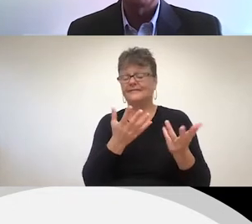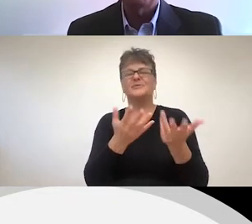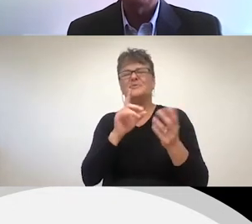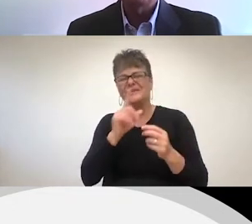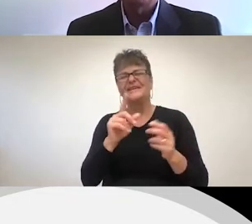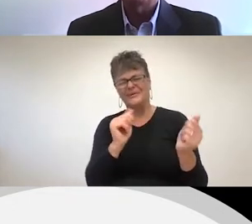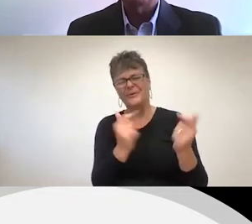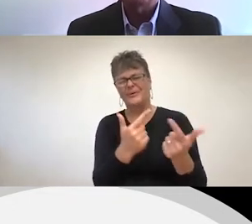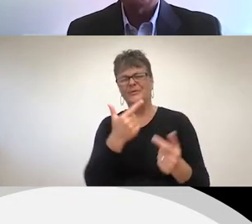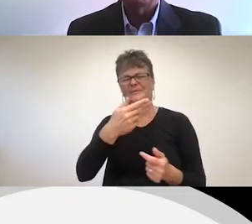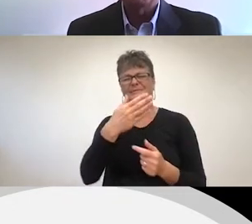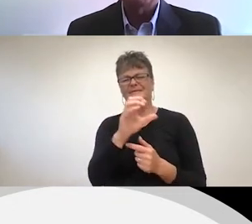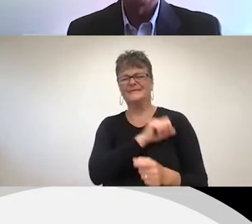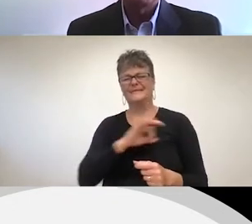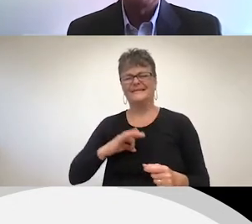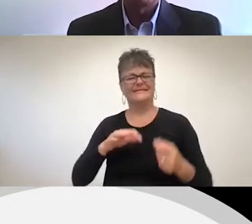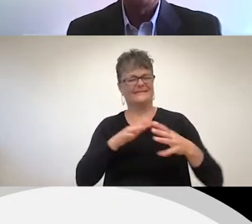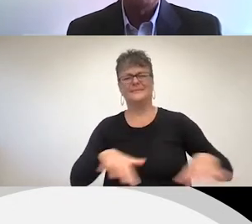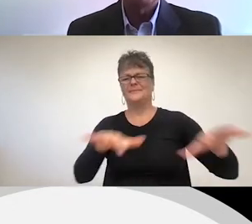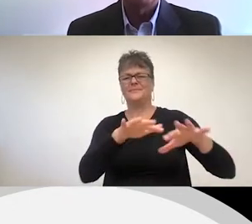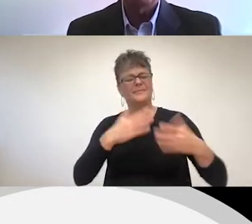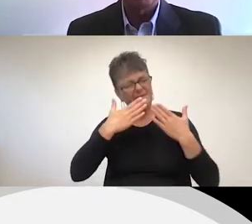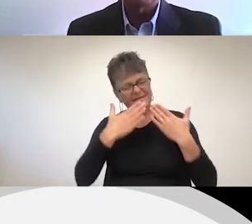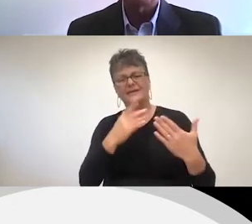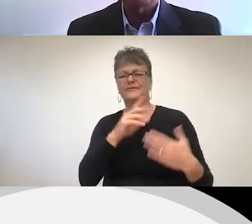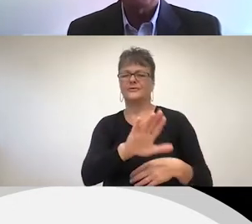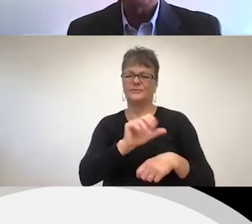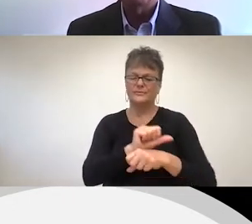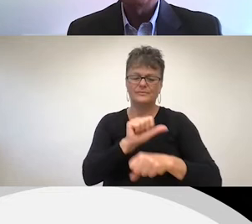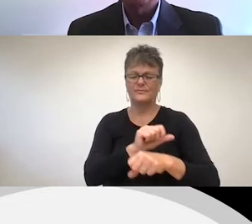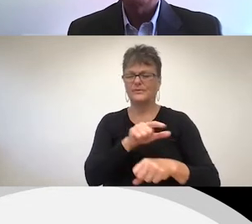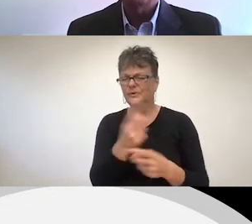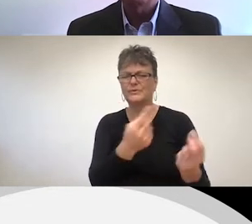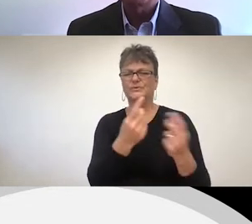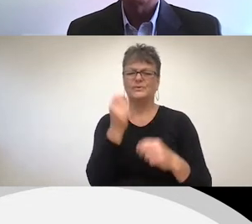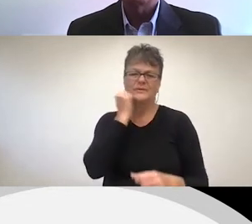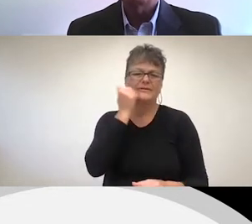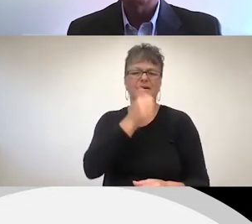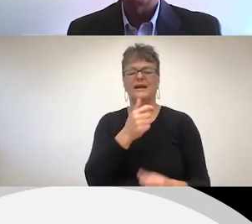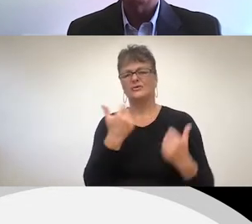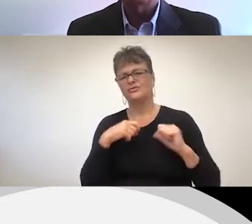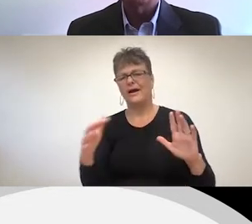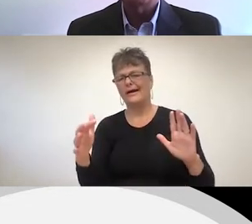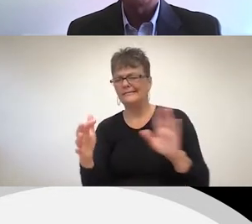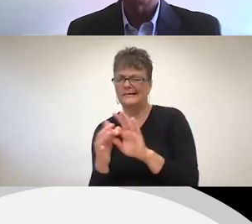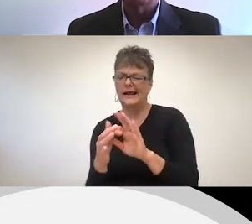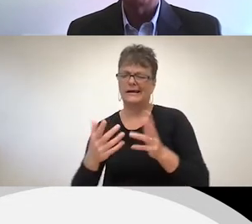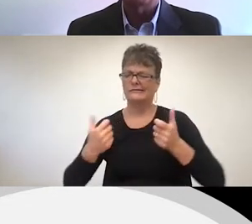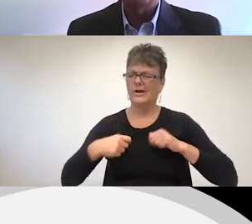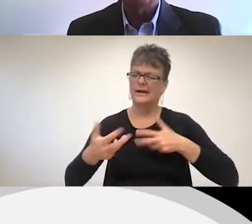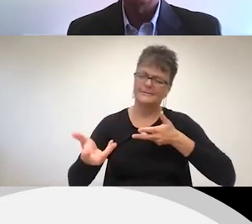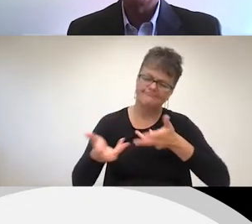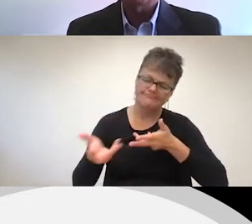Brown community for the work that's done every day to inspire, to connect, and to support our students and to support the